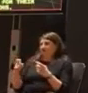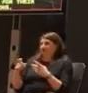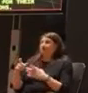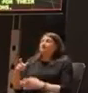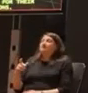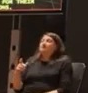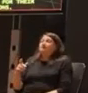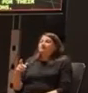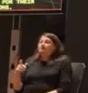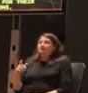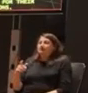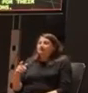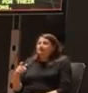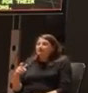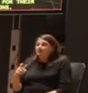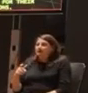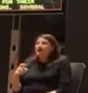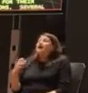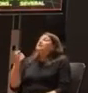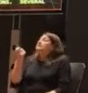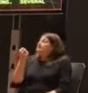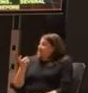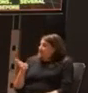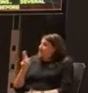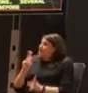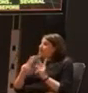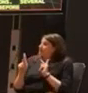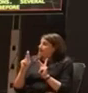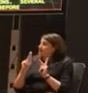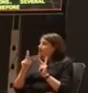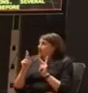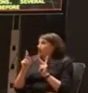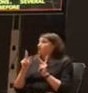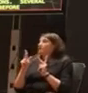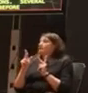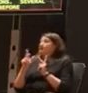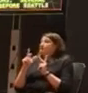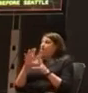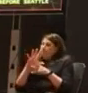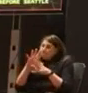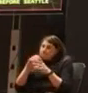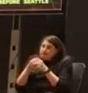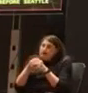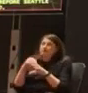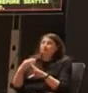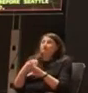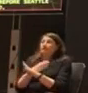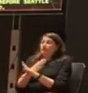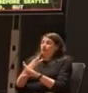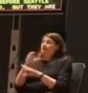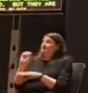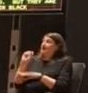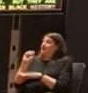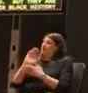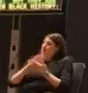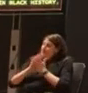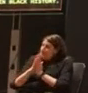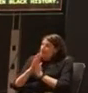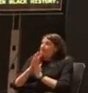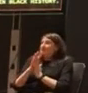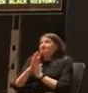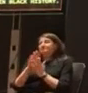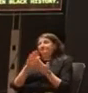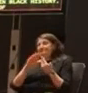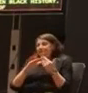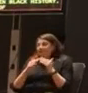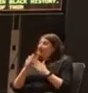Several were born before Seattle was settled, but they are prominent in black history. Some of them